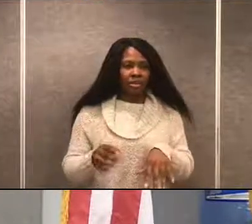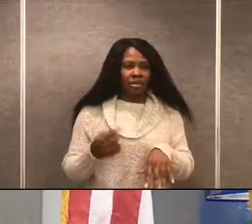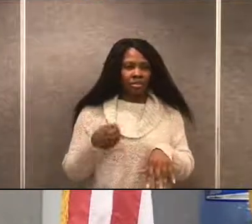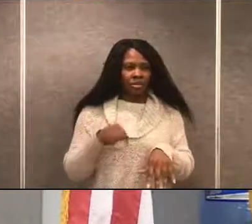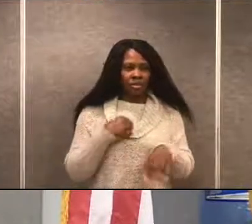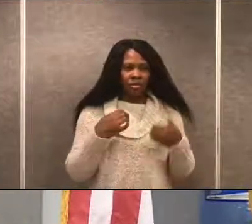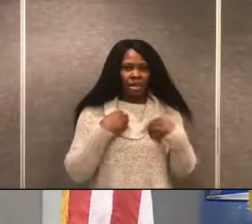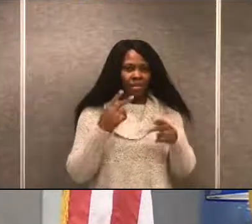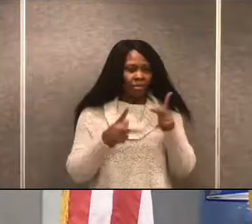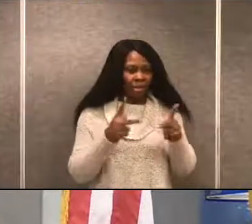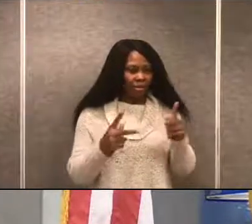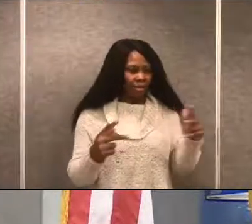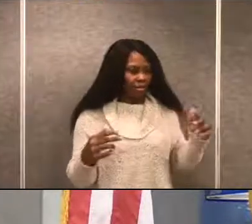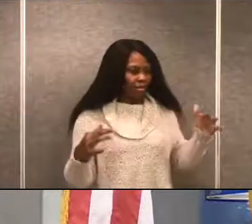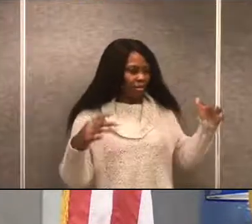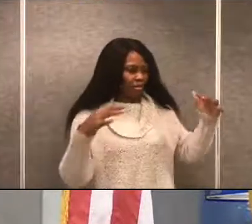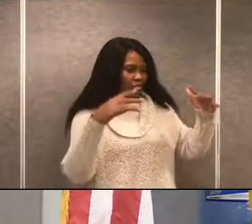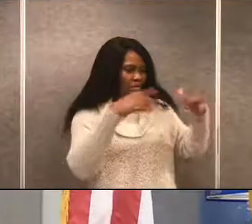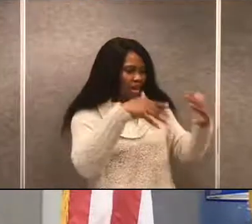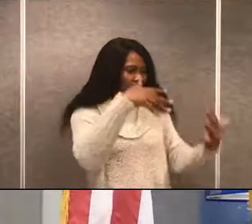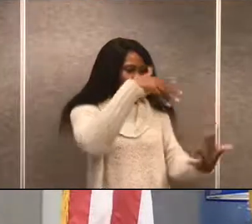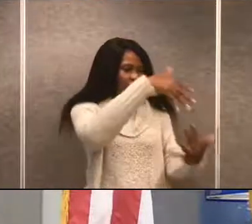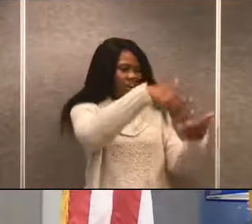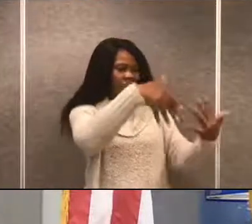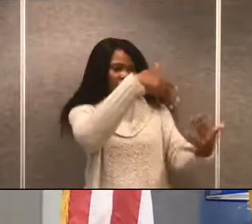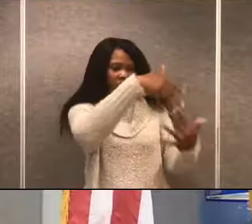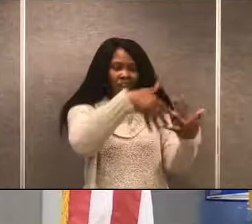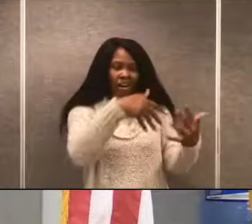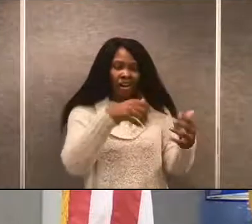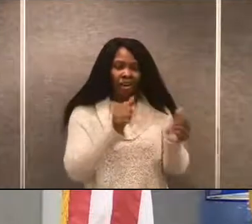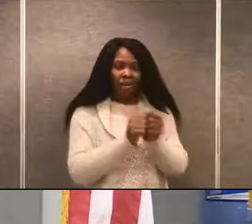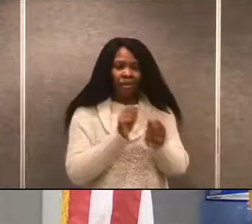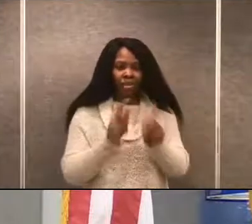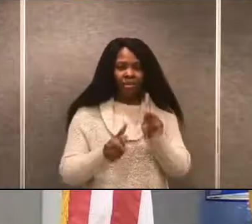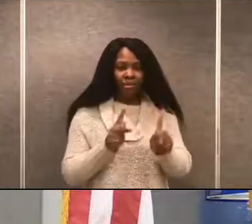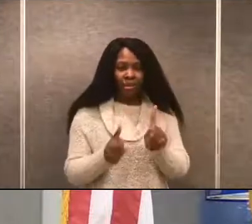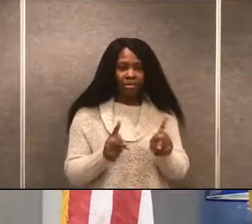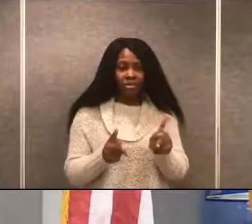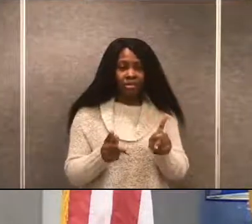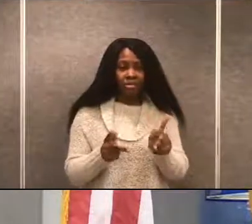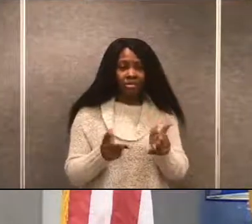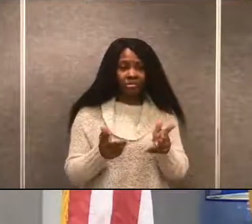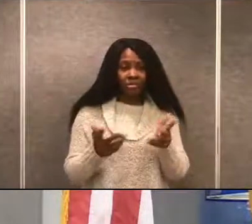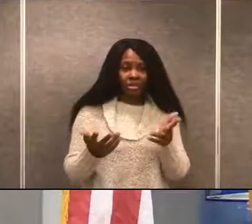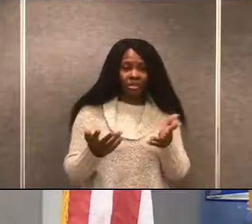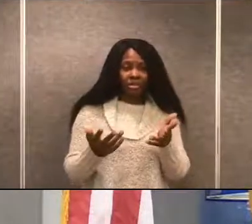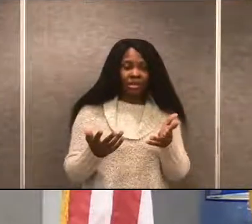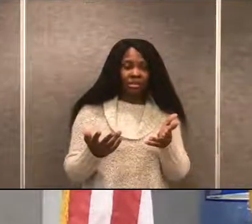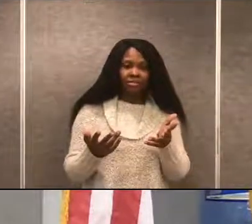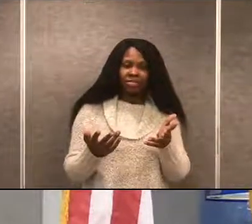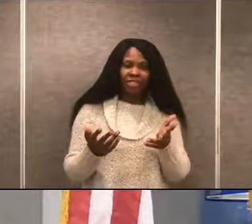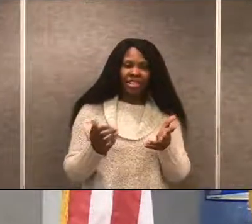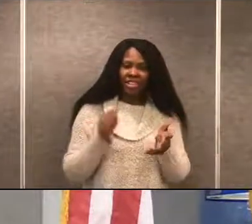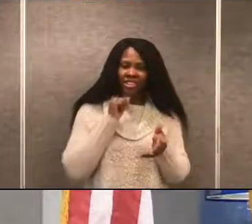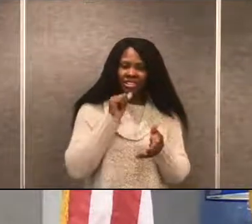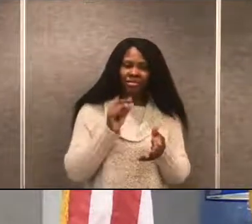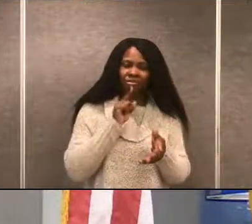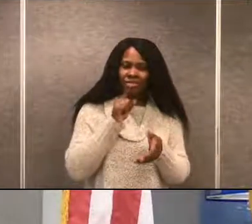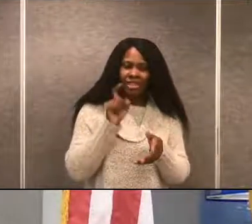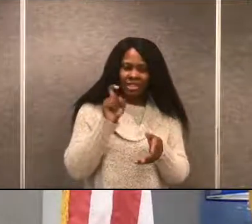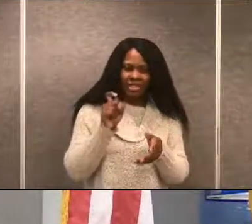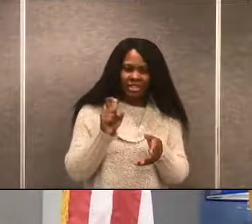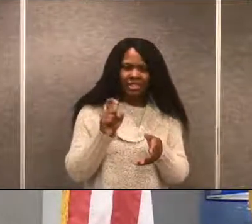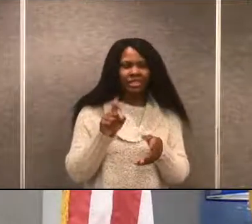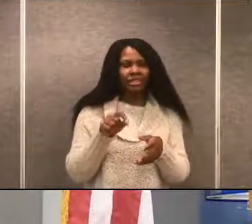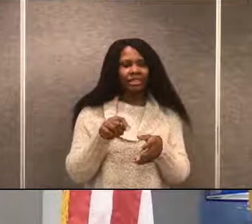have individuals that are visiting places and engaging with other people that are not truly essential for them to be engaging with at this point. And